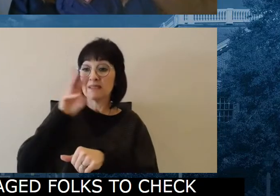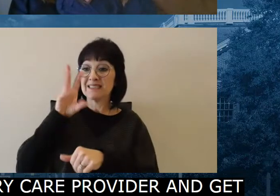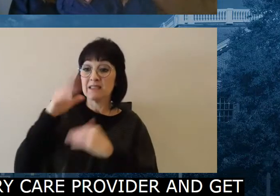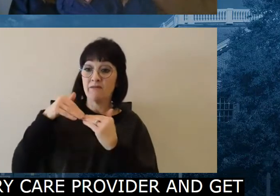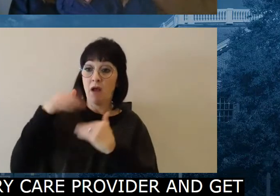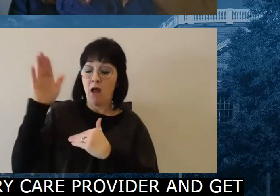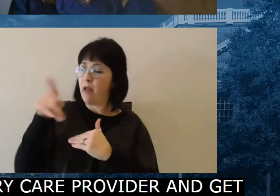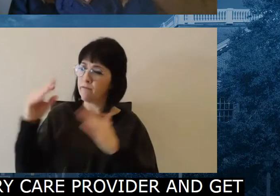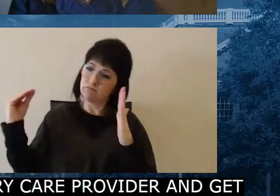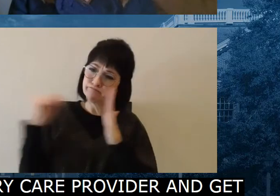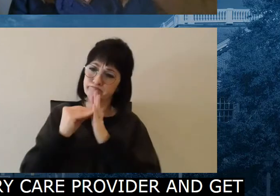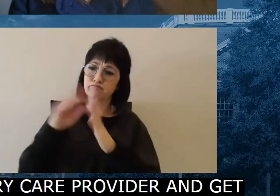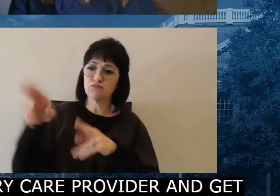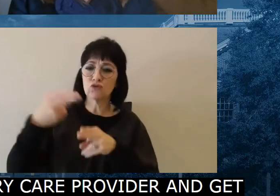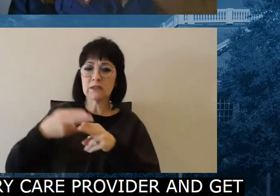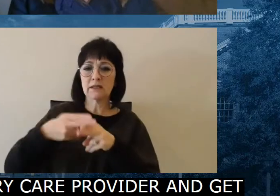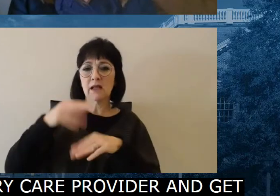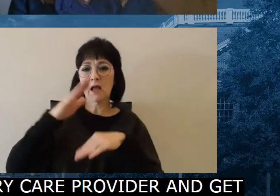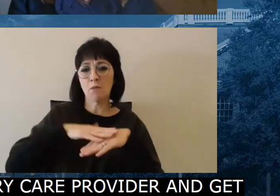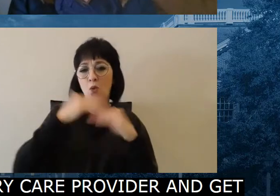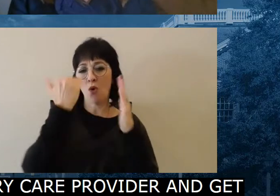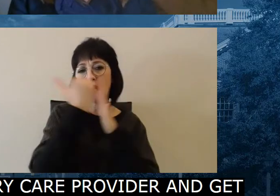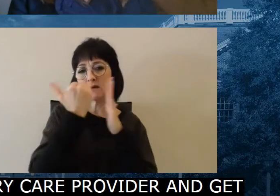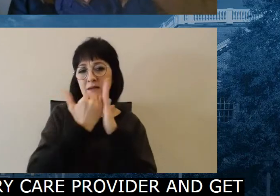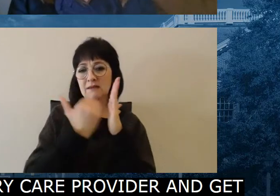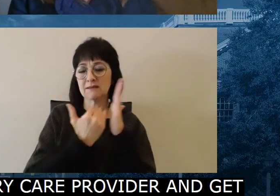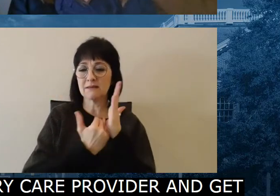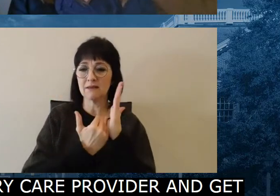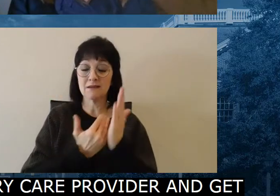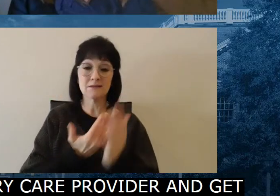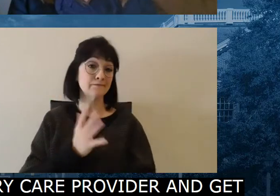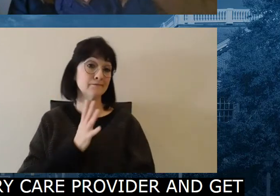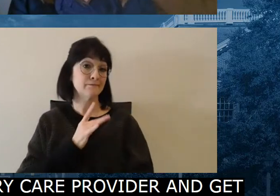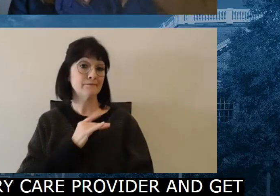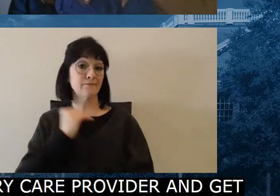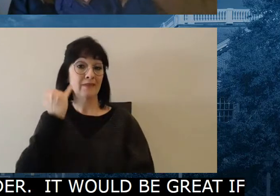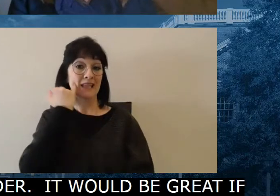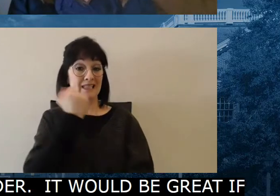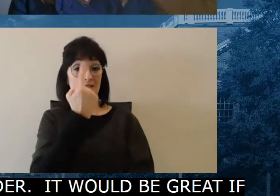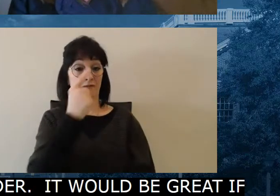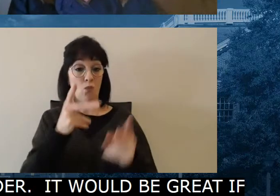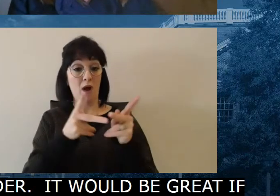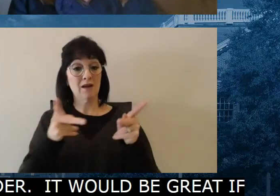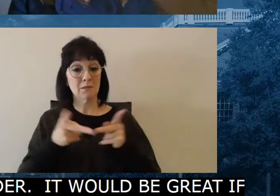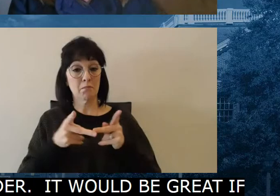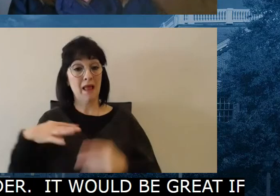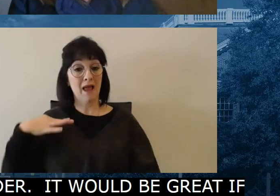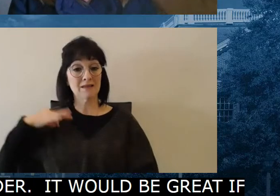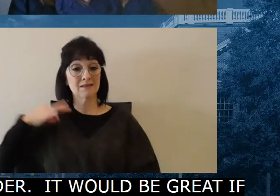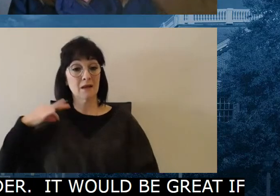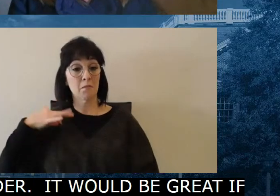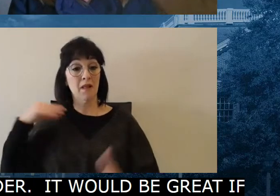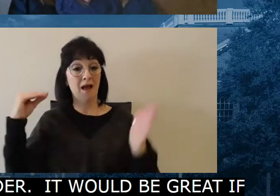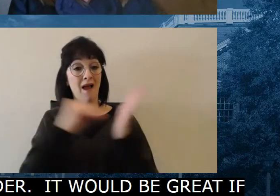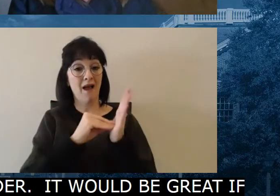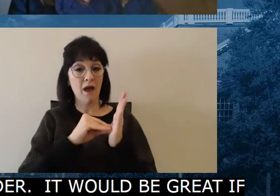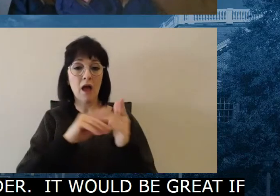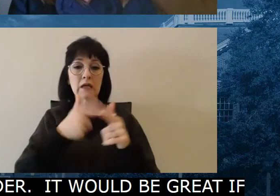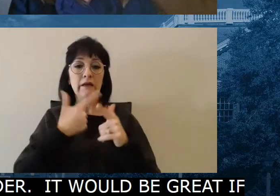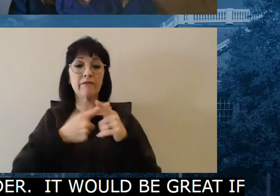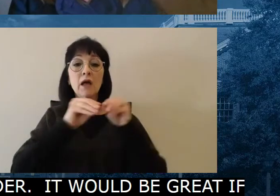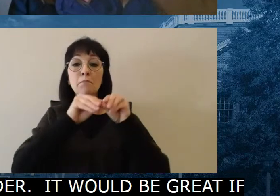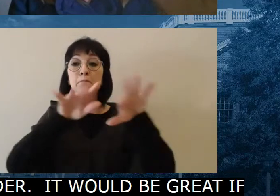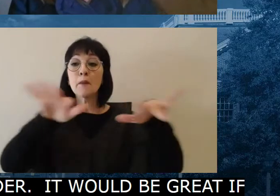all integrated and you just apply at one place and it went to all the different partners. Unfortunately, it doesn't work that way,